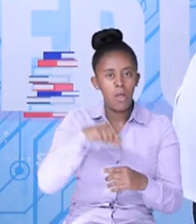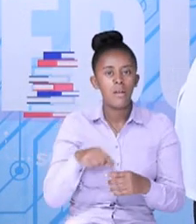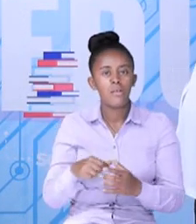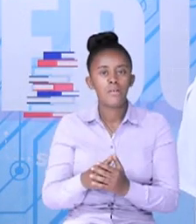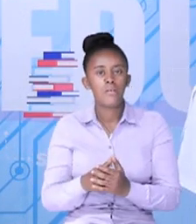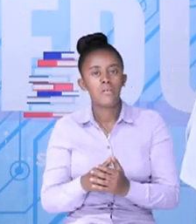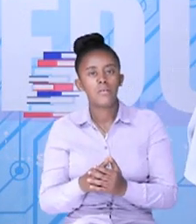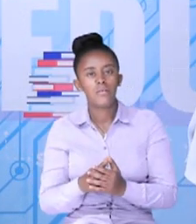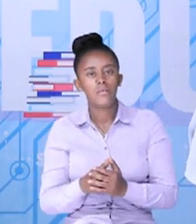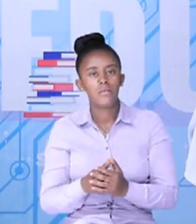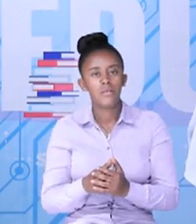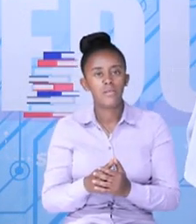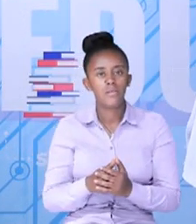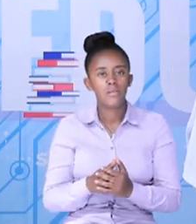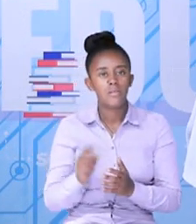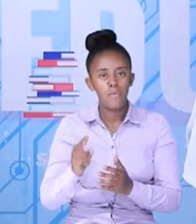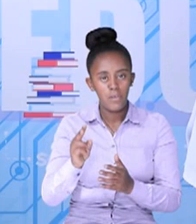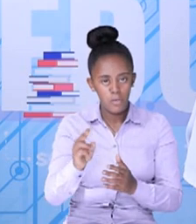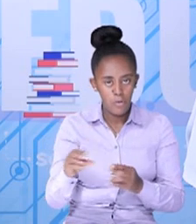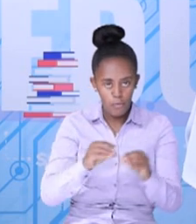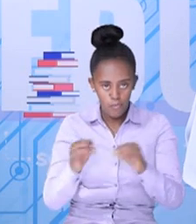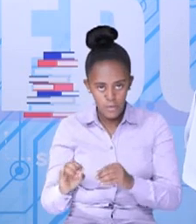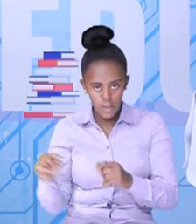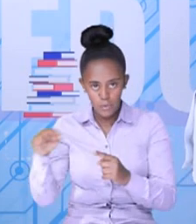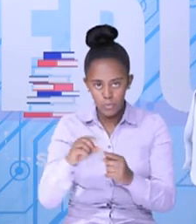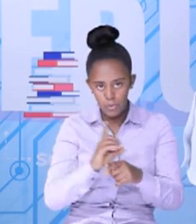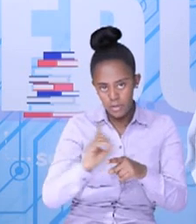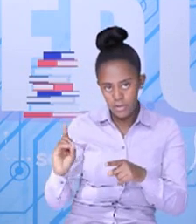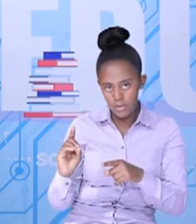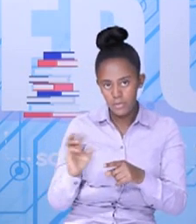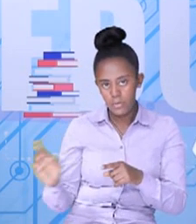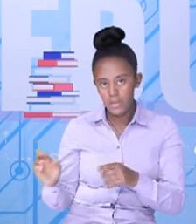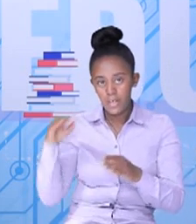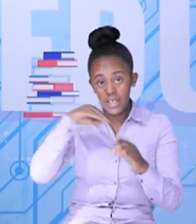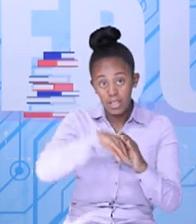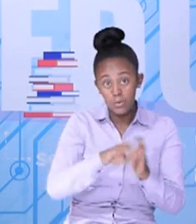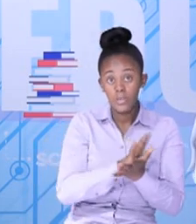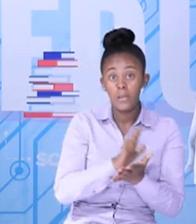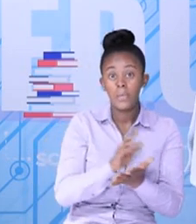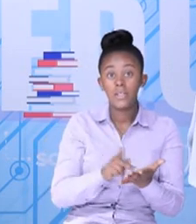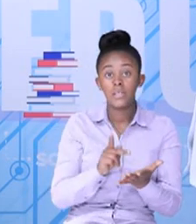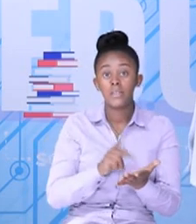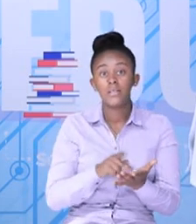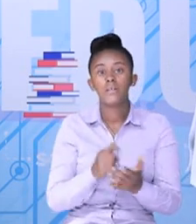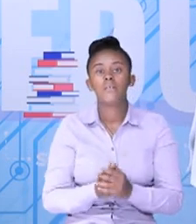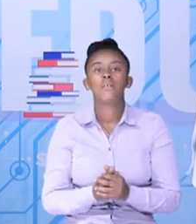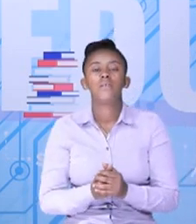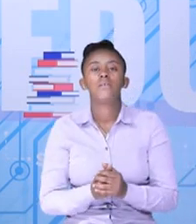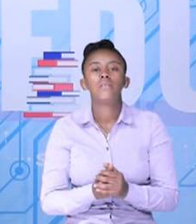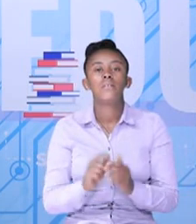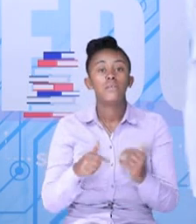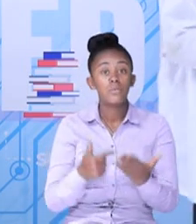say the velocity of the charged particle is moving to the right. The magnetic field is acting into the page. Here we have it's acting into the